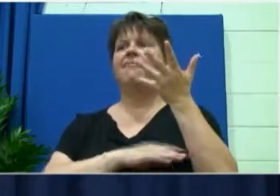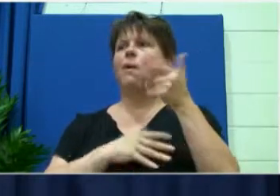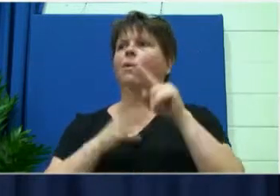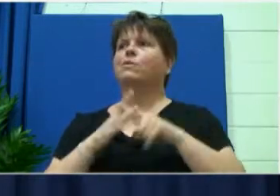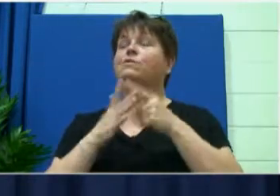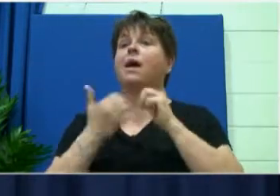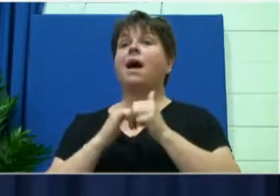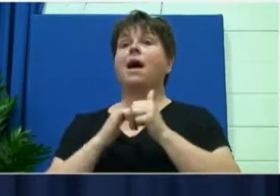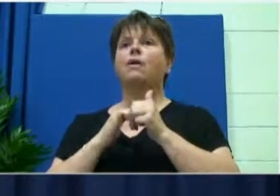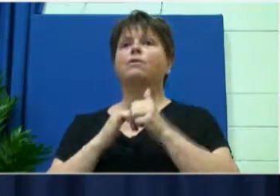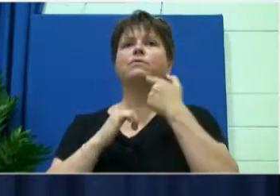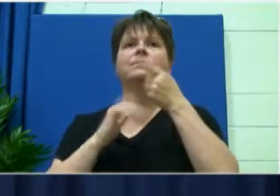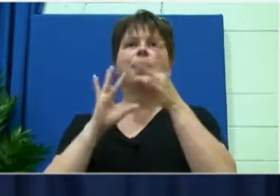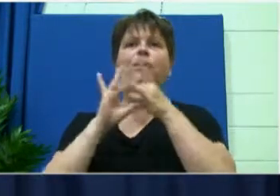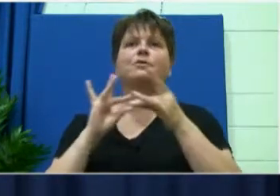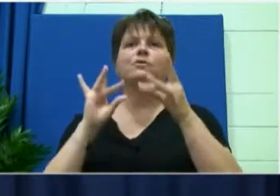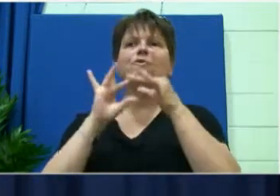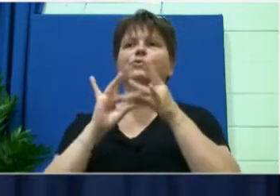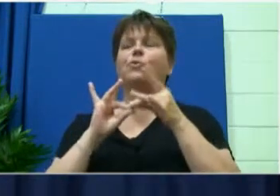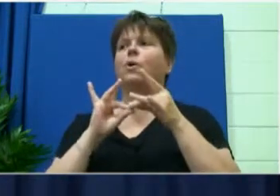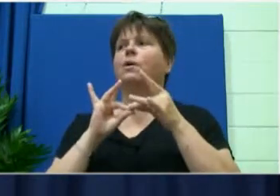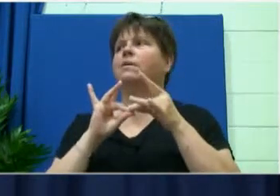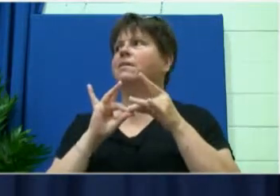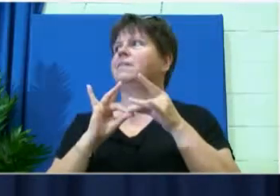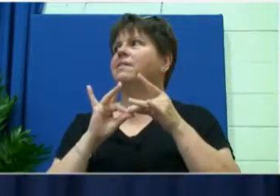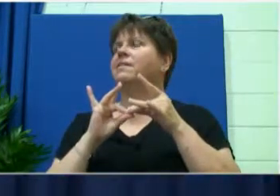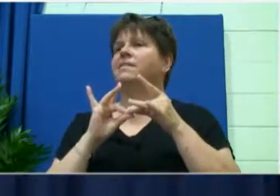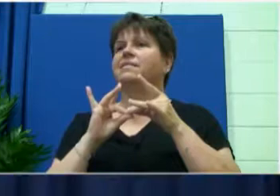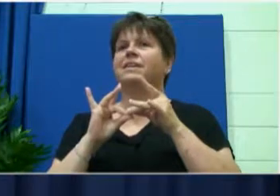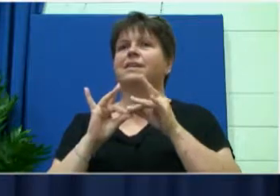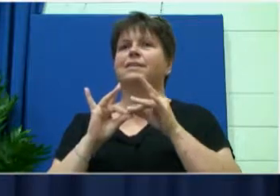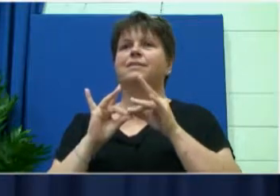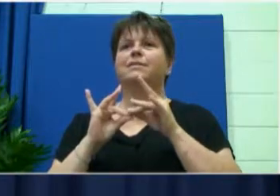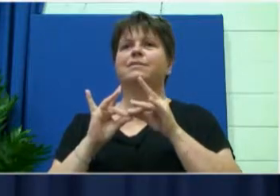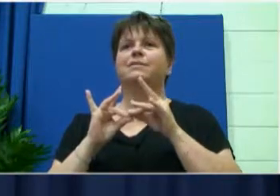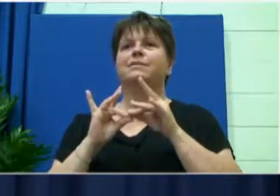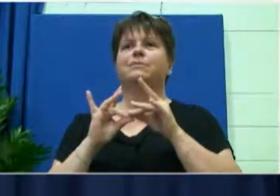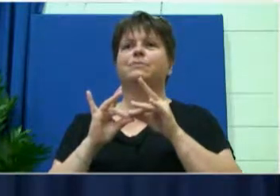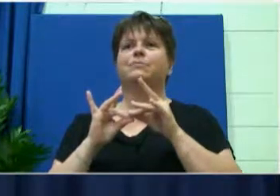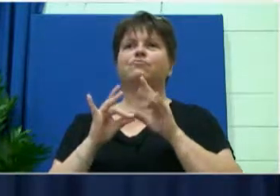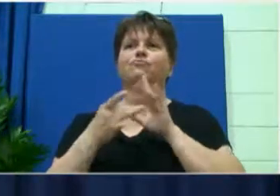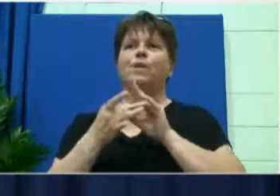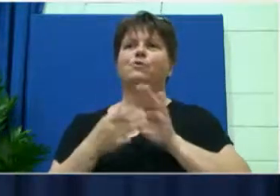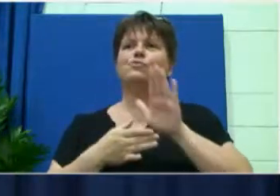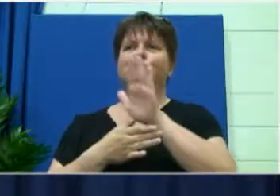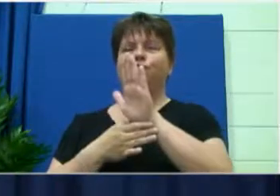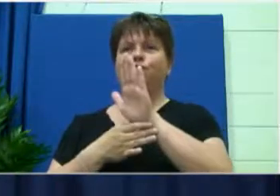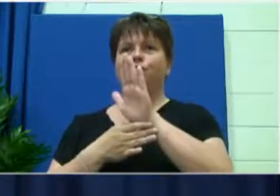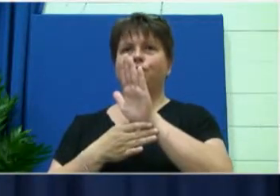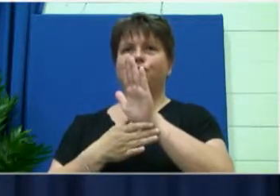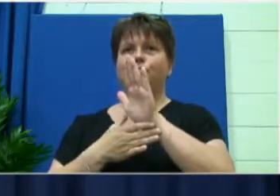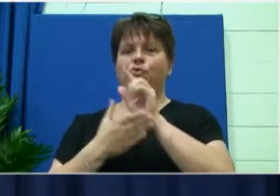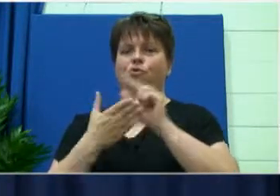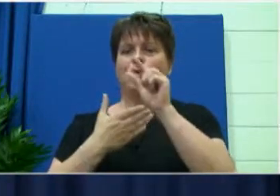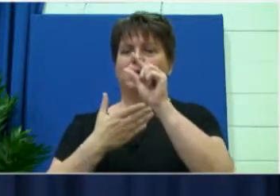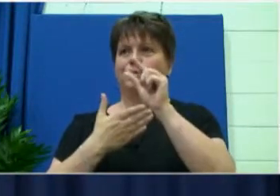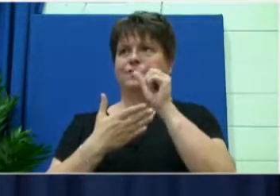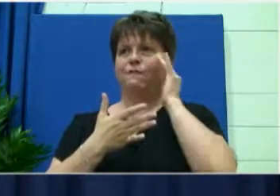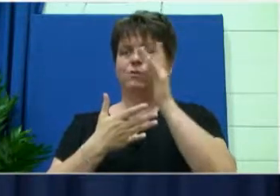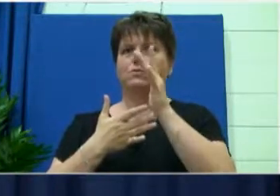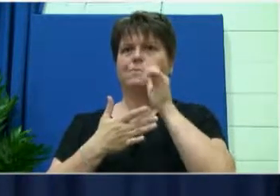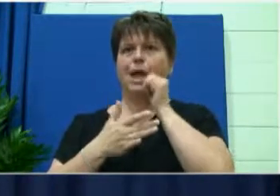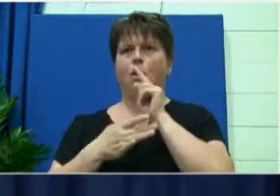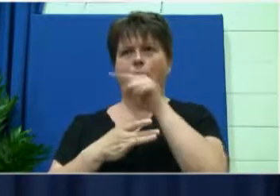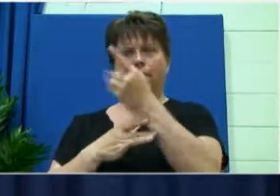by telling a story that concerns all of the graduates' future. Probably not just theirs, but all of